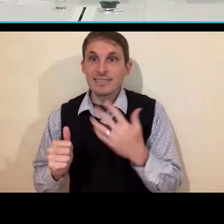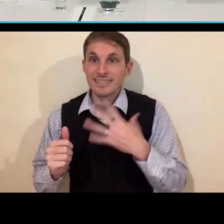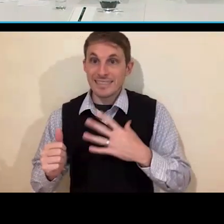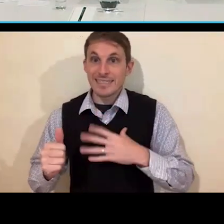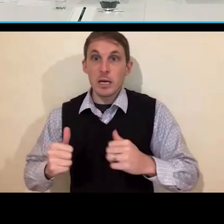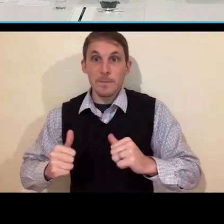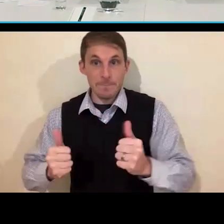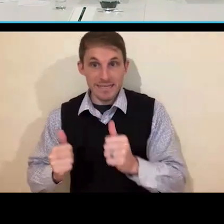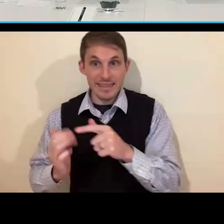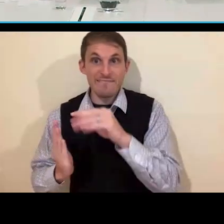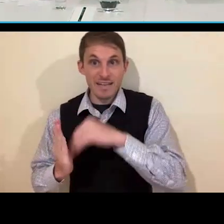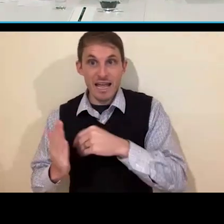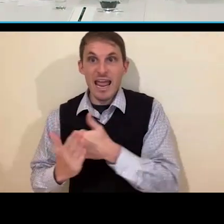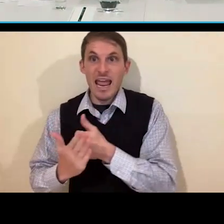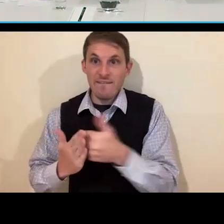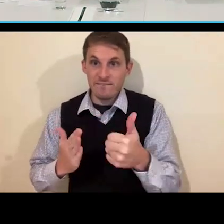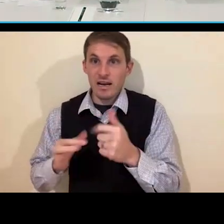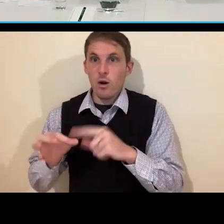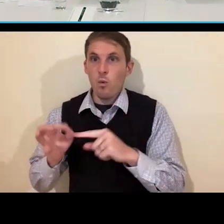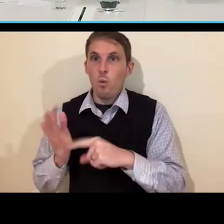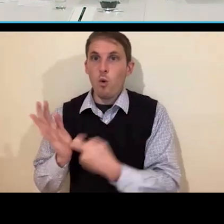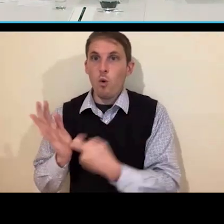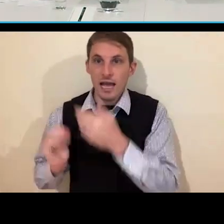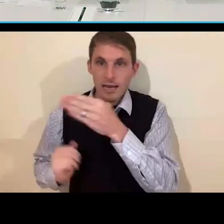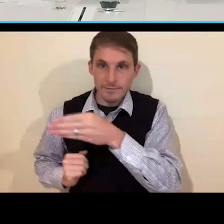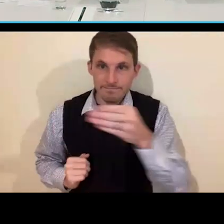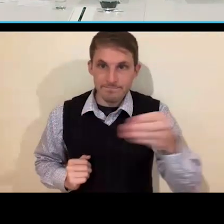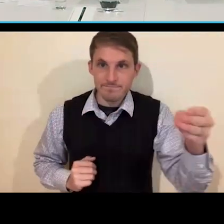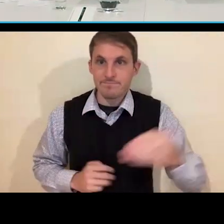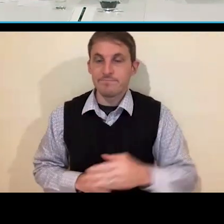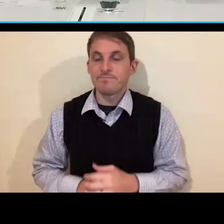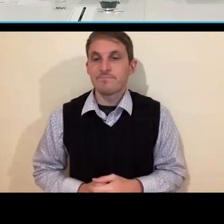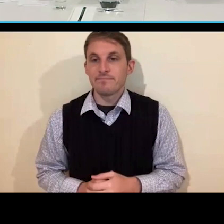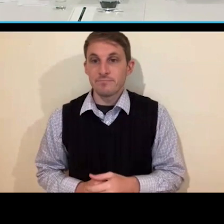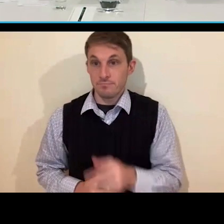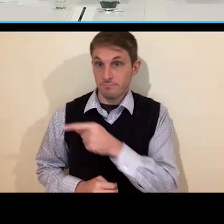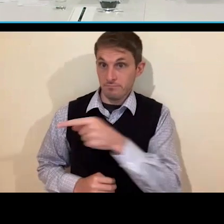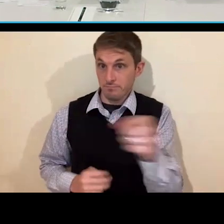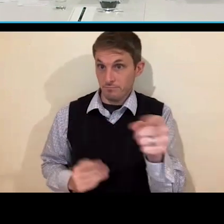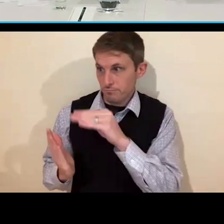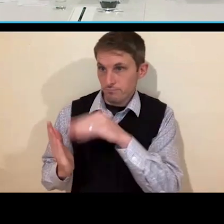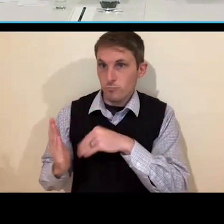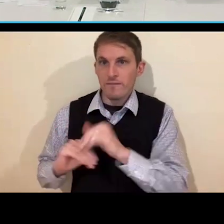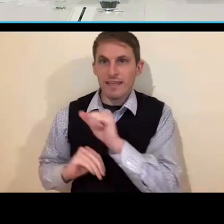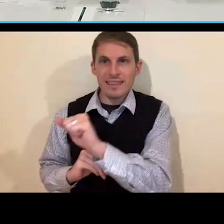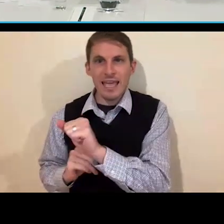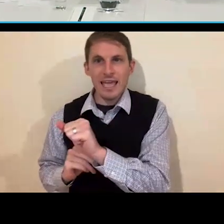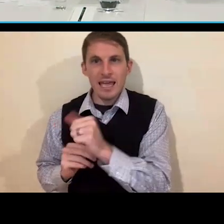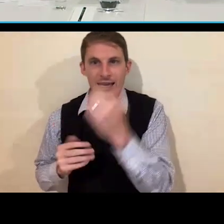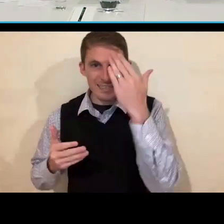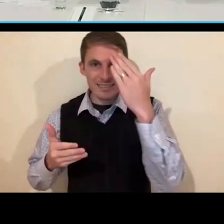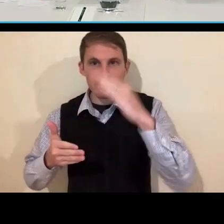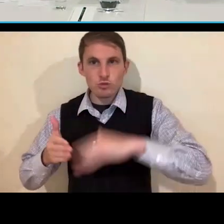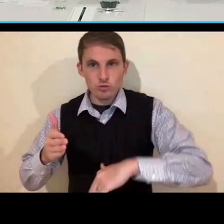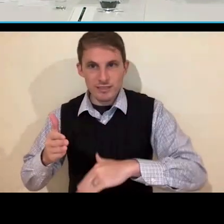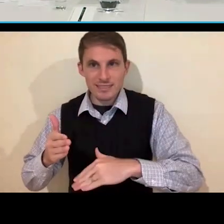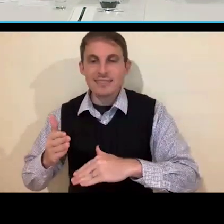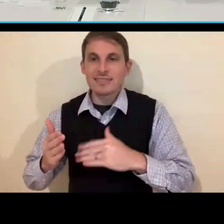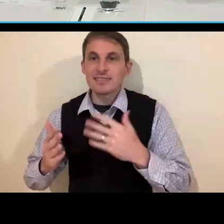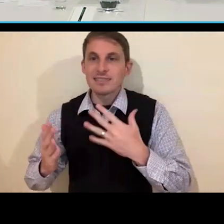quarter. So you should report the number of care recipients who reported consumer experience through each completion